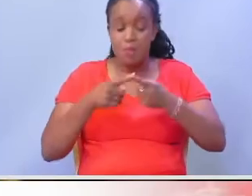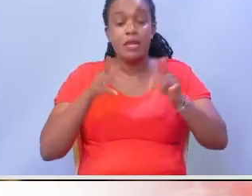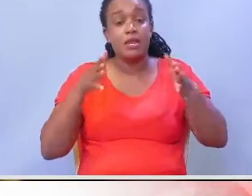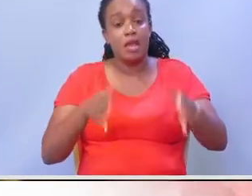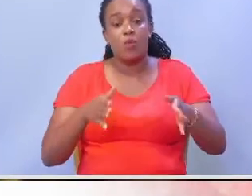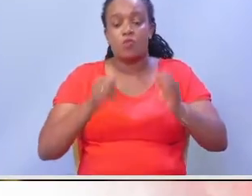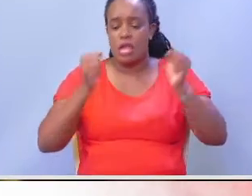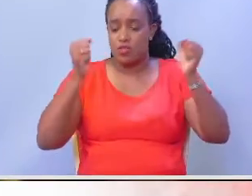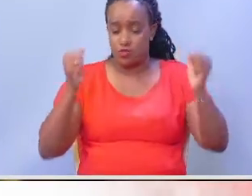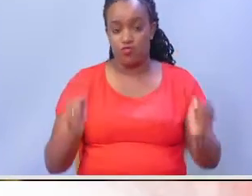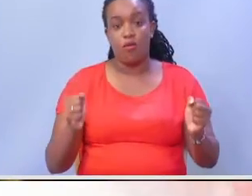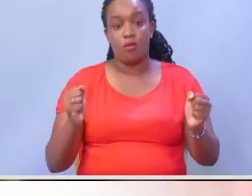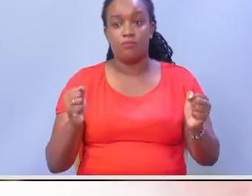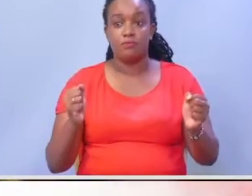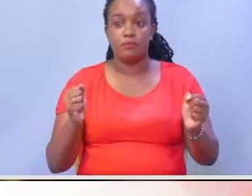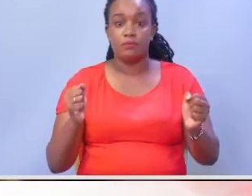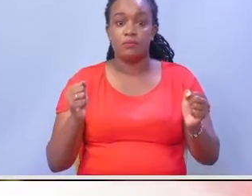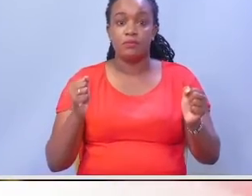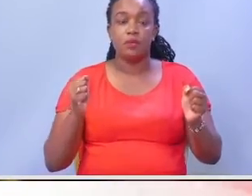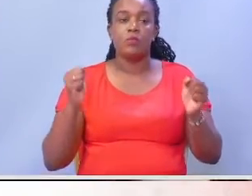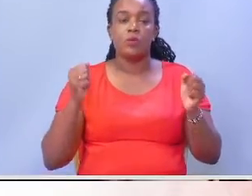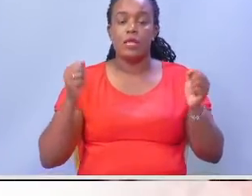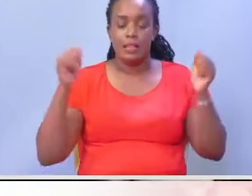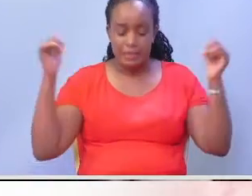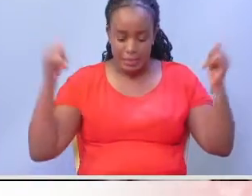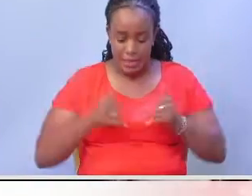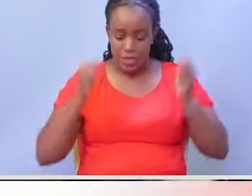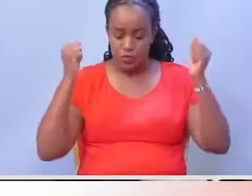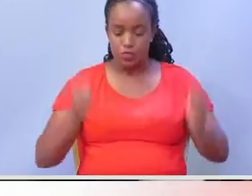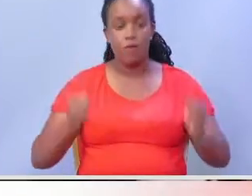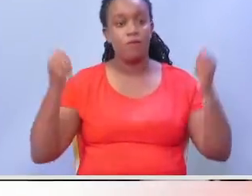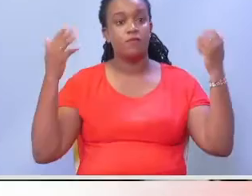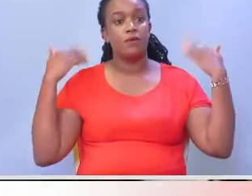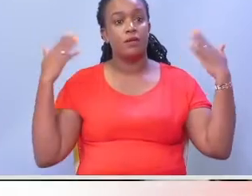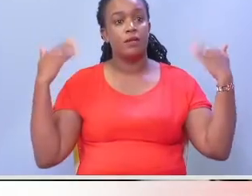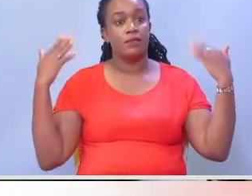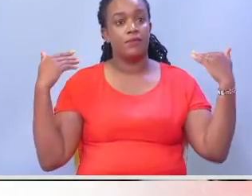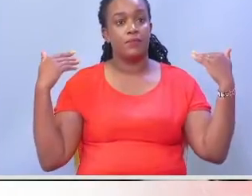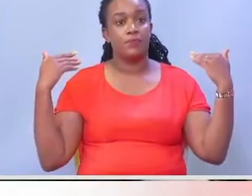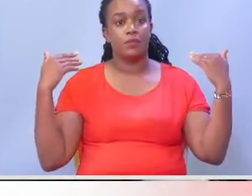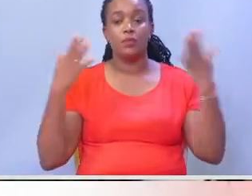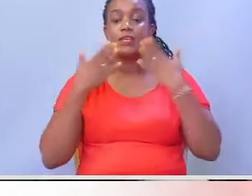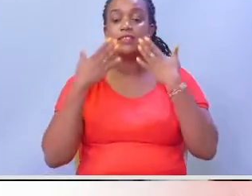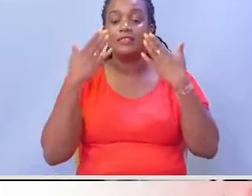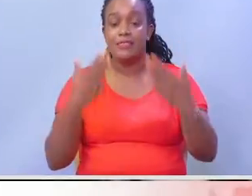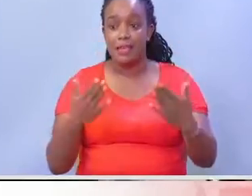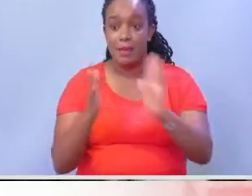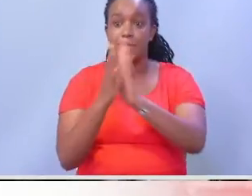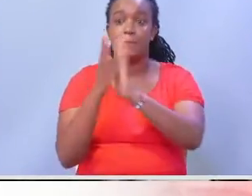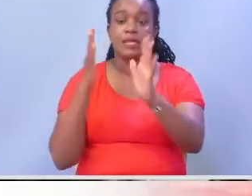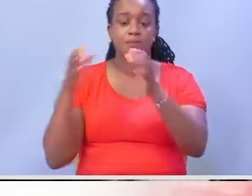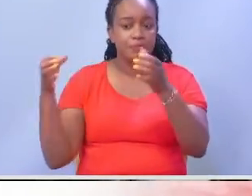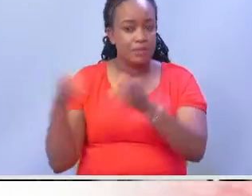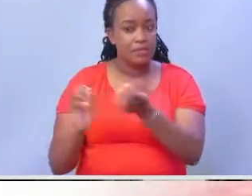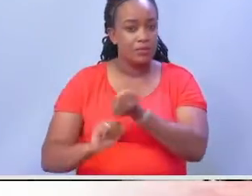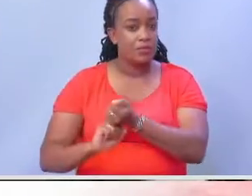nguo tutakaa nayo milele na milele. Nataka kushukuru chama ya BAS kwa kuchukua wale mavu kwa